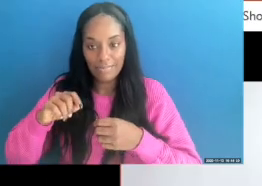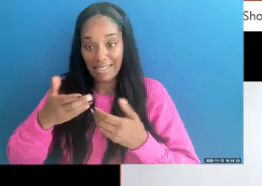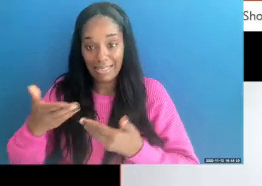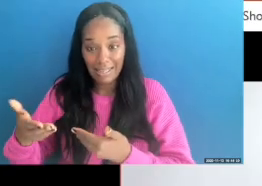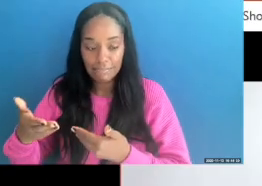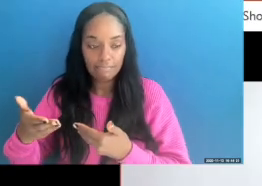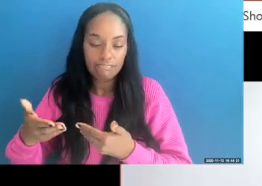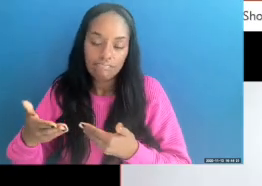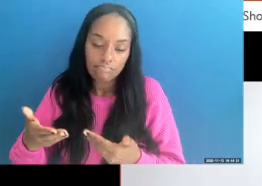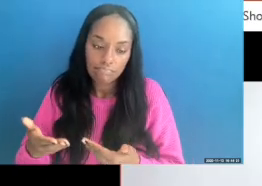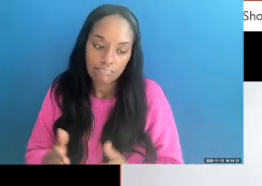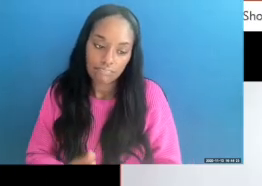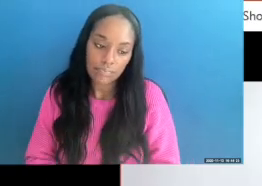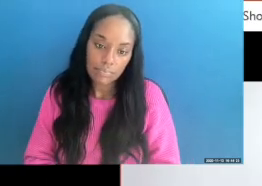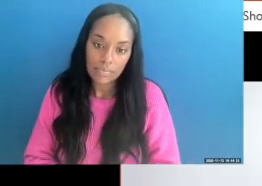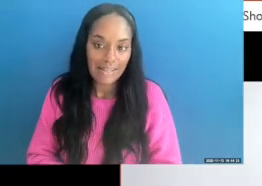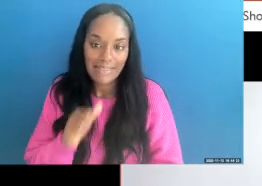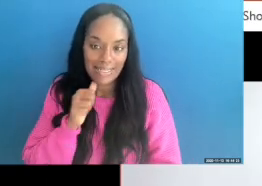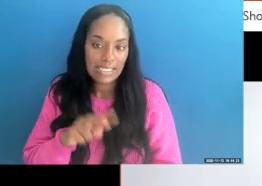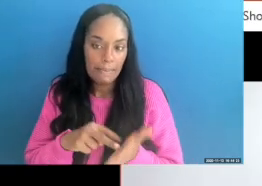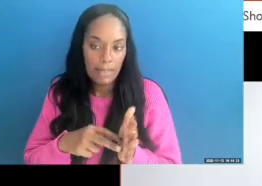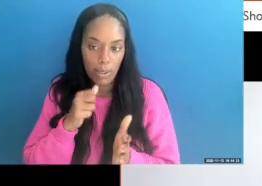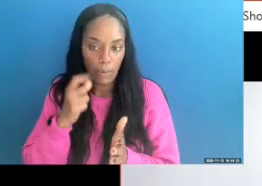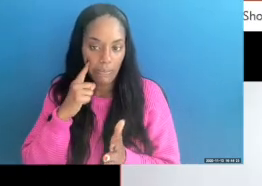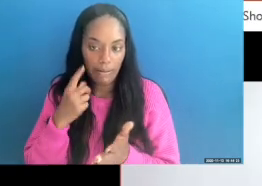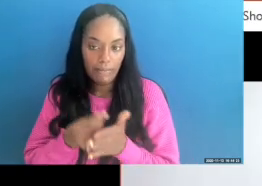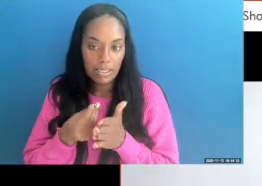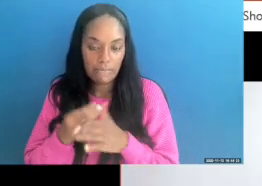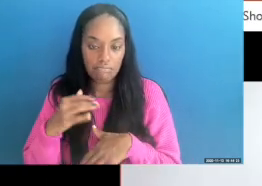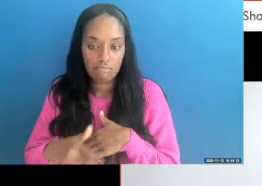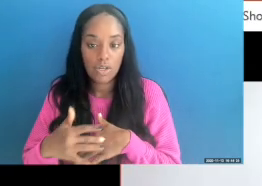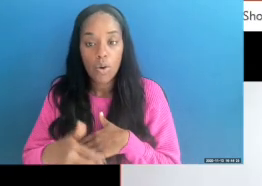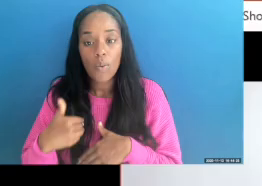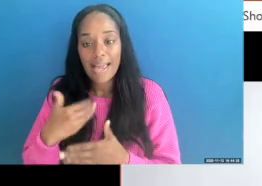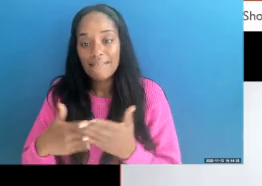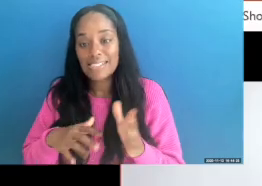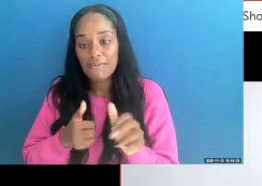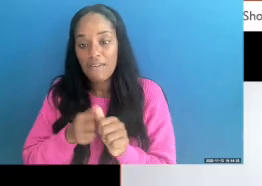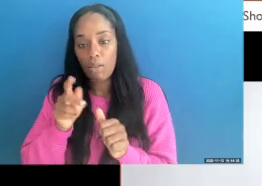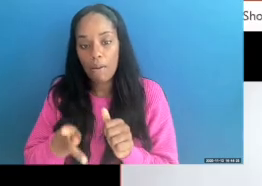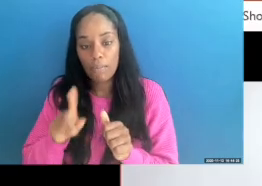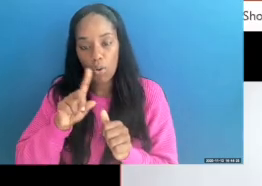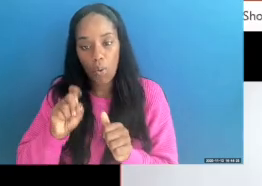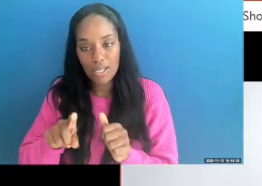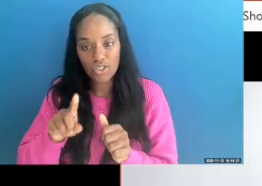did not have a specific call out. That doesn't mean that we don't necessarily think that there is funding available. And we actually have some